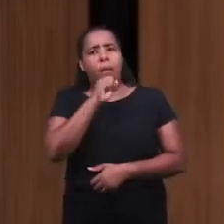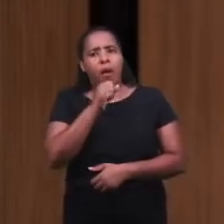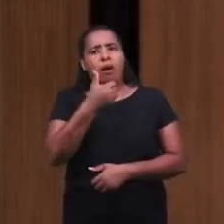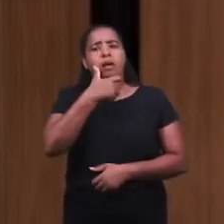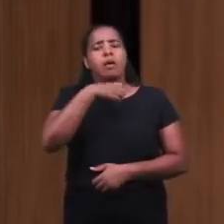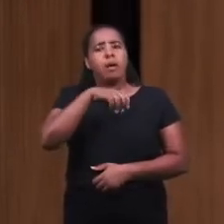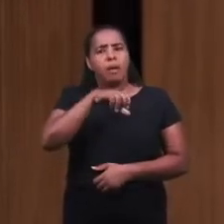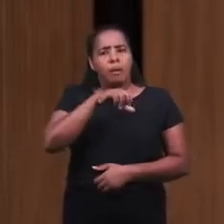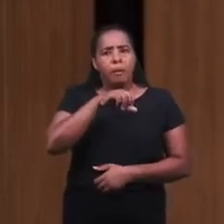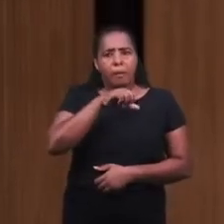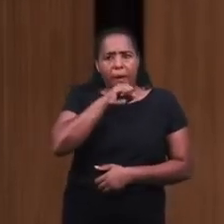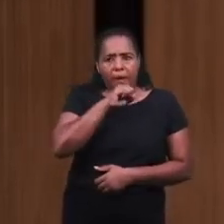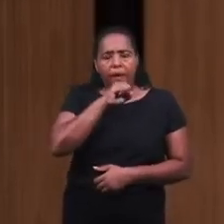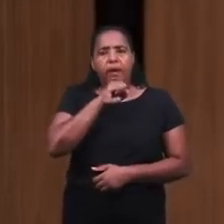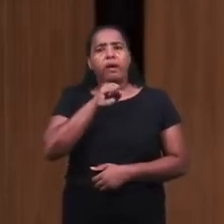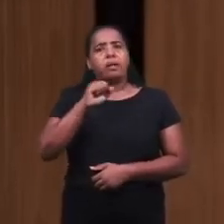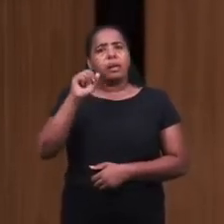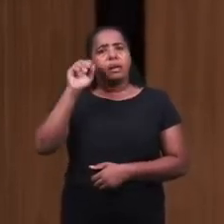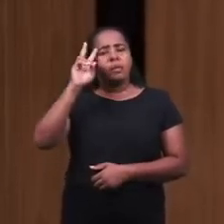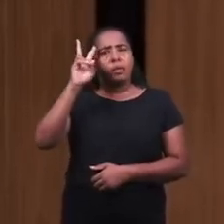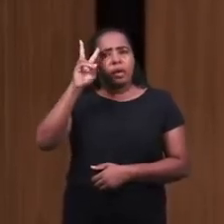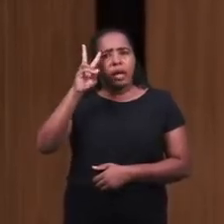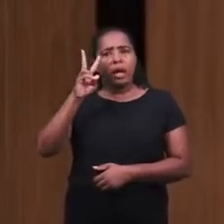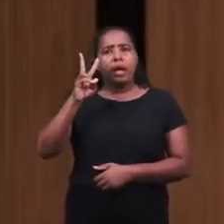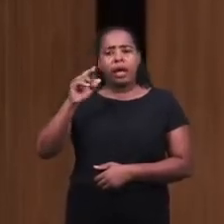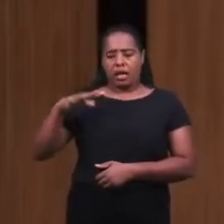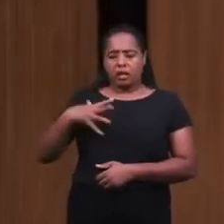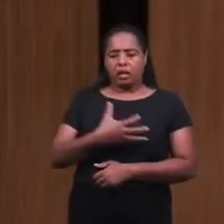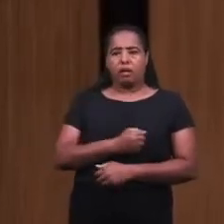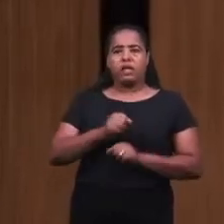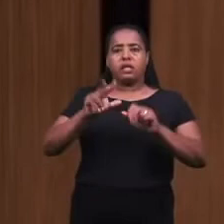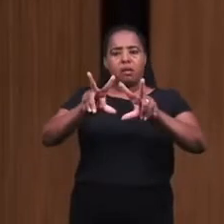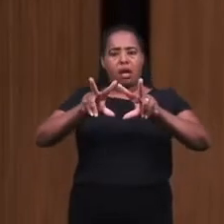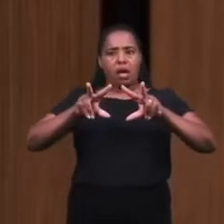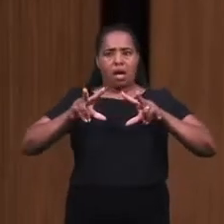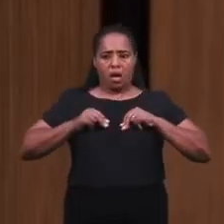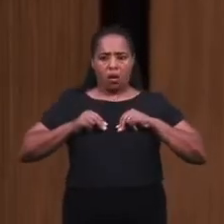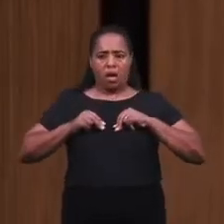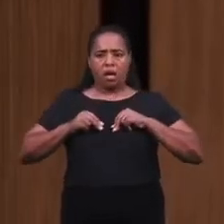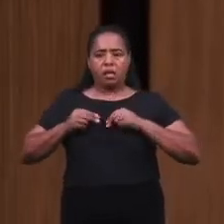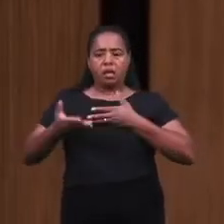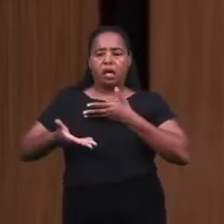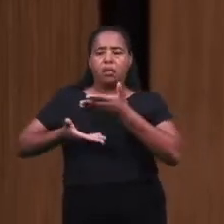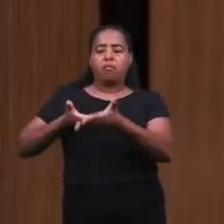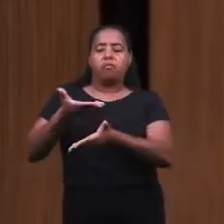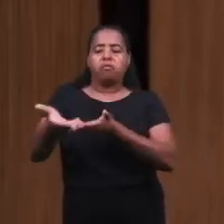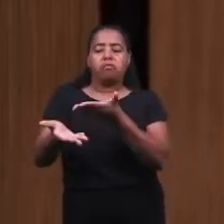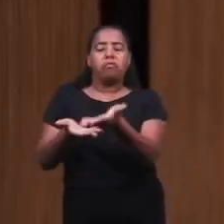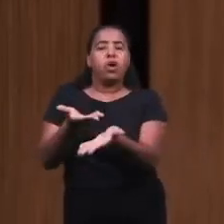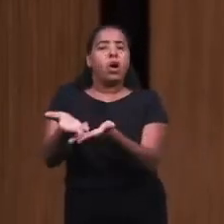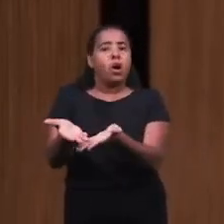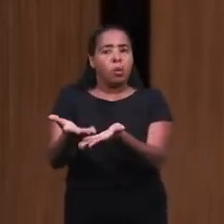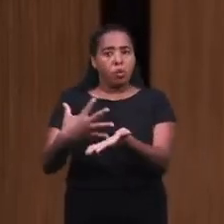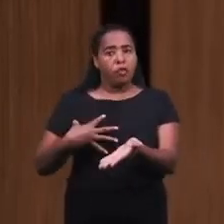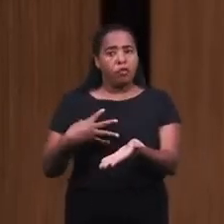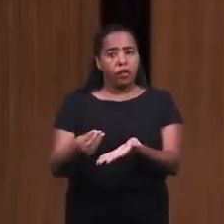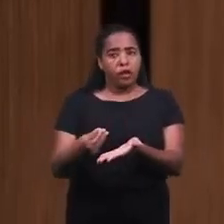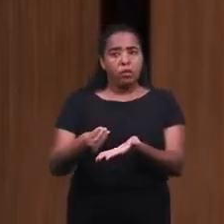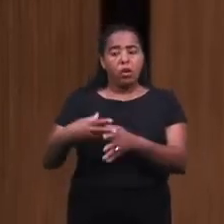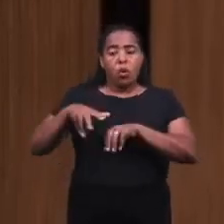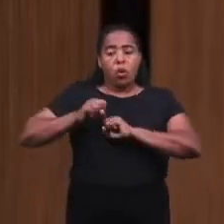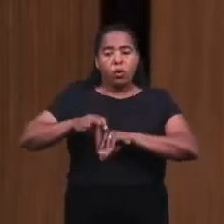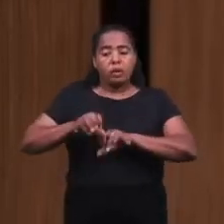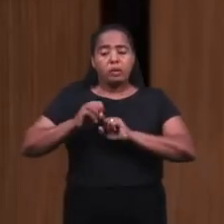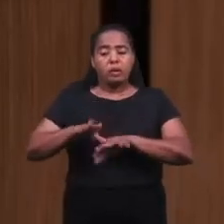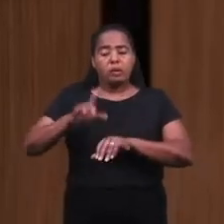responsible, salvation is the greatest inheritance that we can give to our children. It's the teaching that God